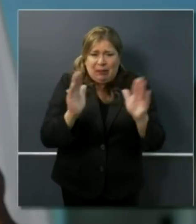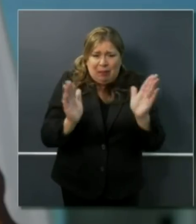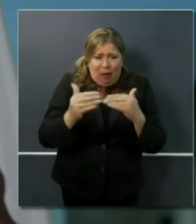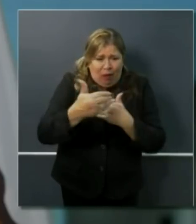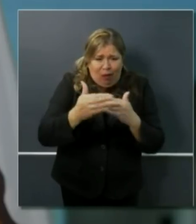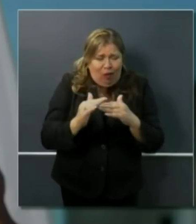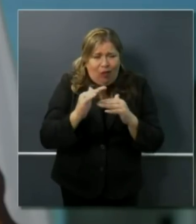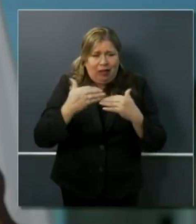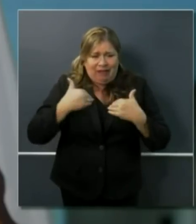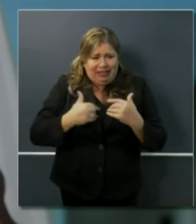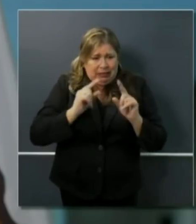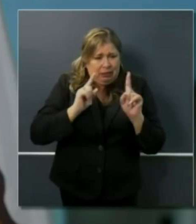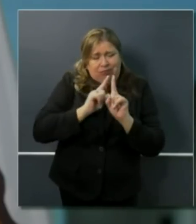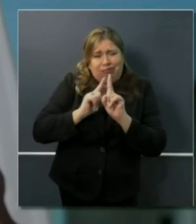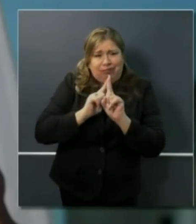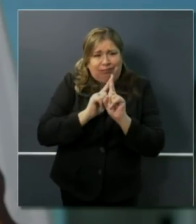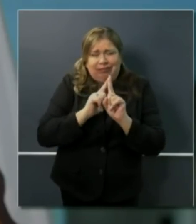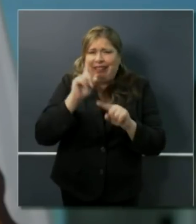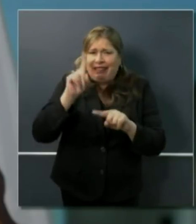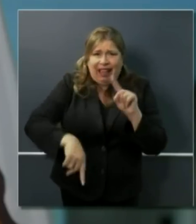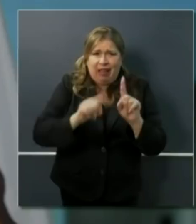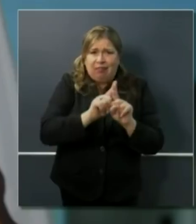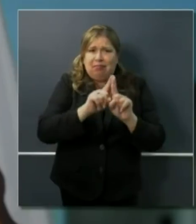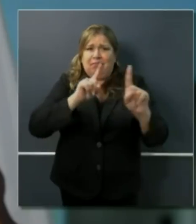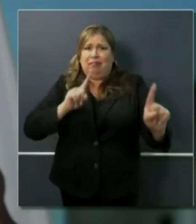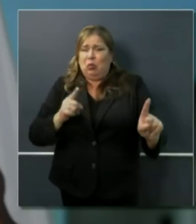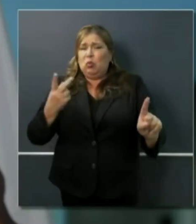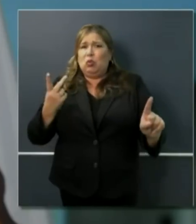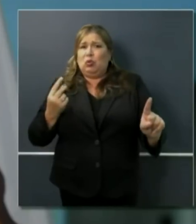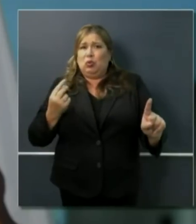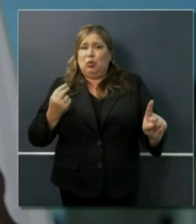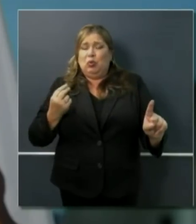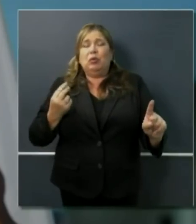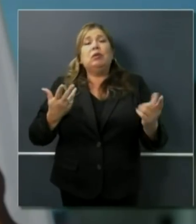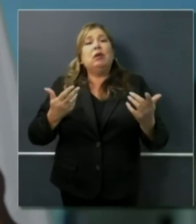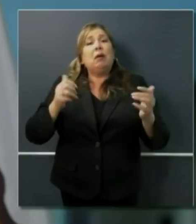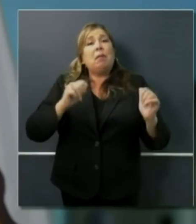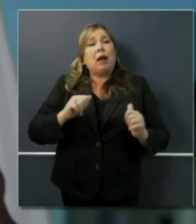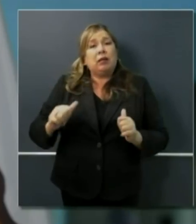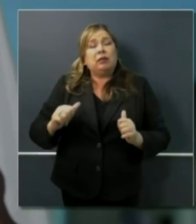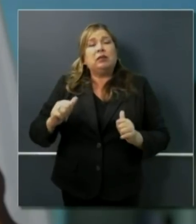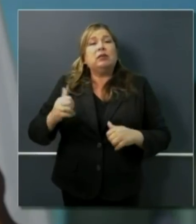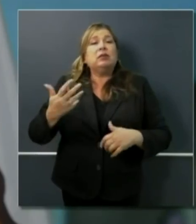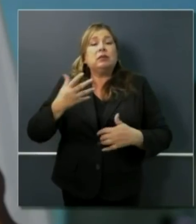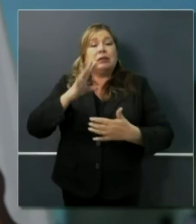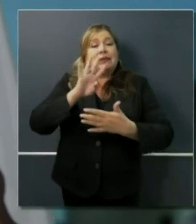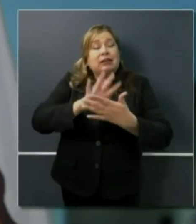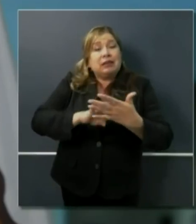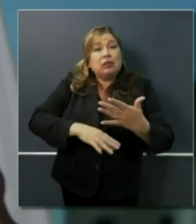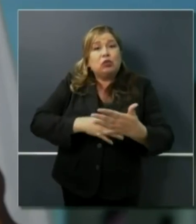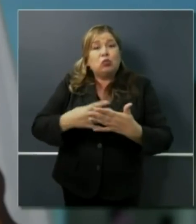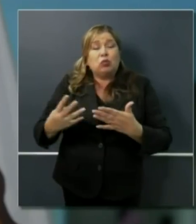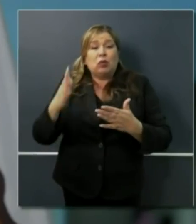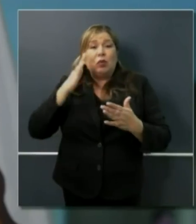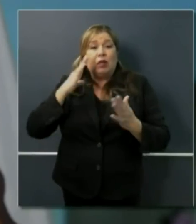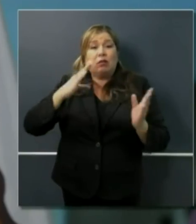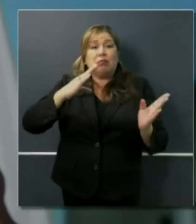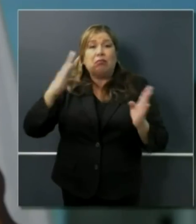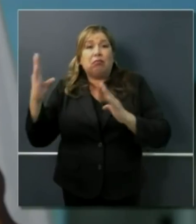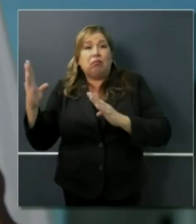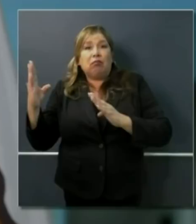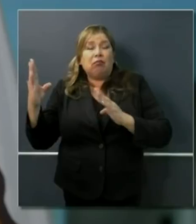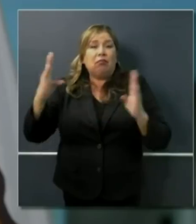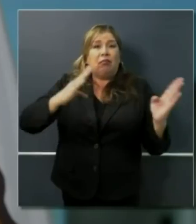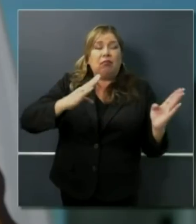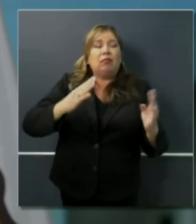school come this fall may be challenged, we can conceivably stagger the individual